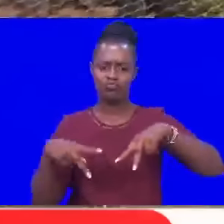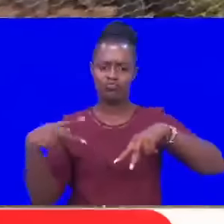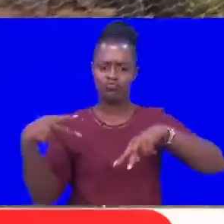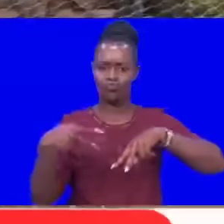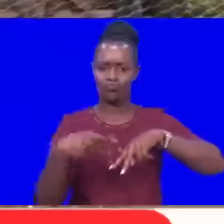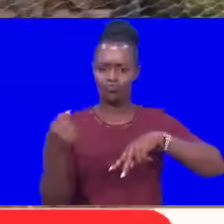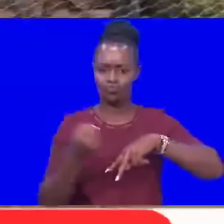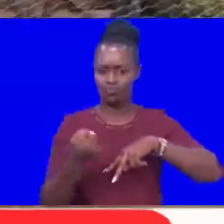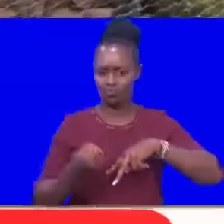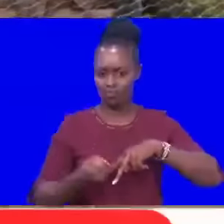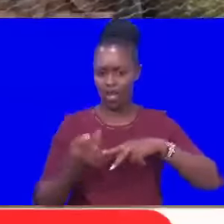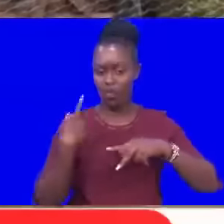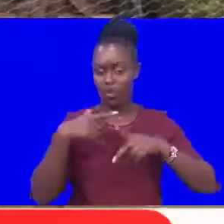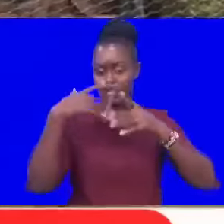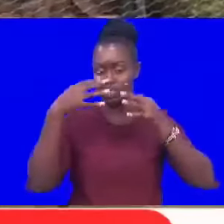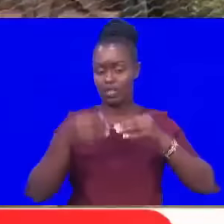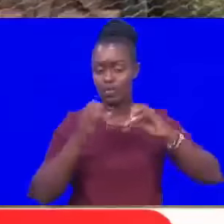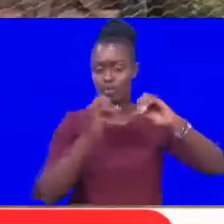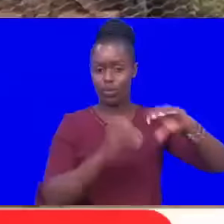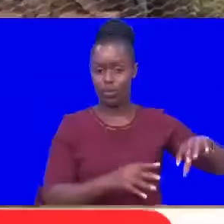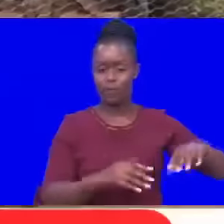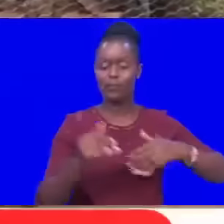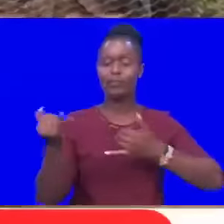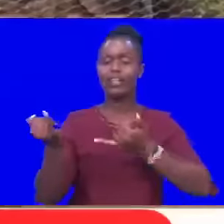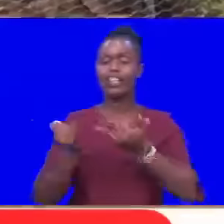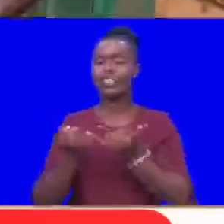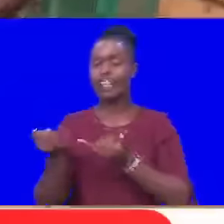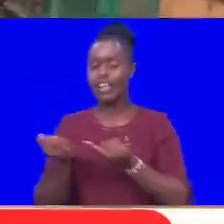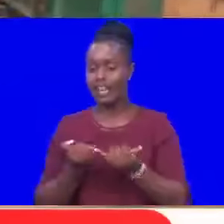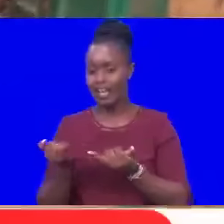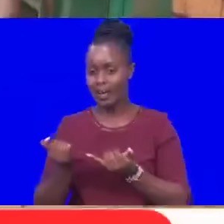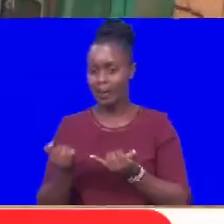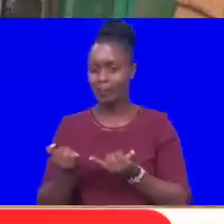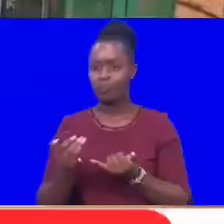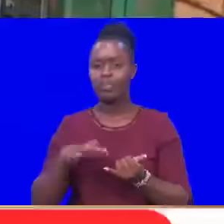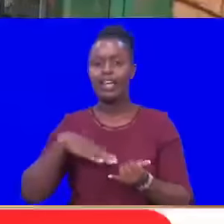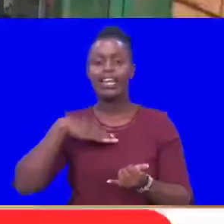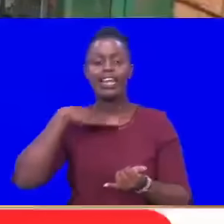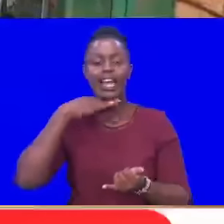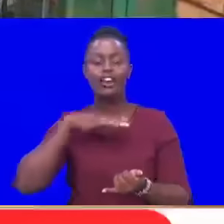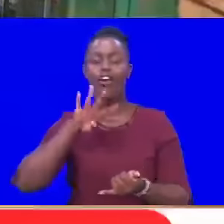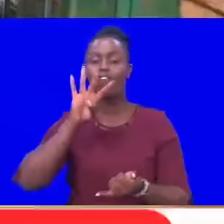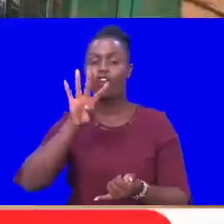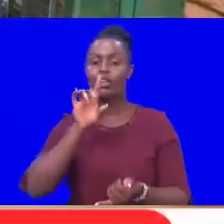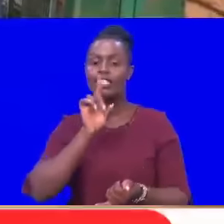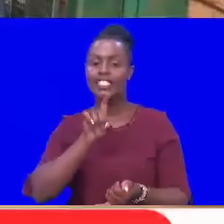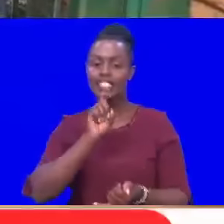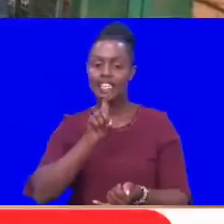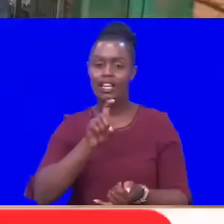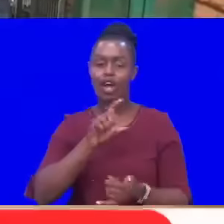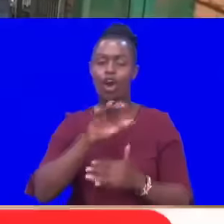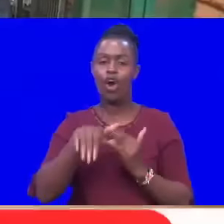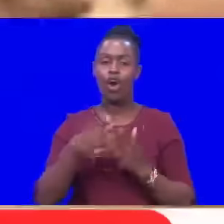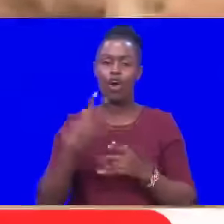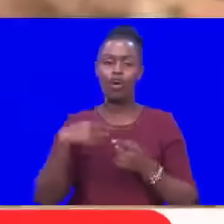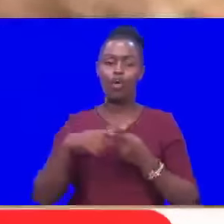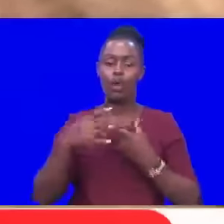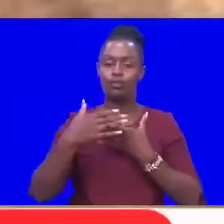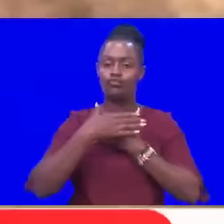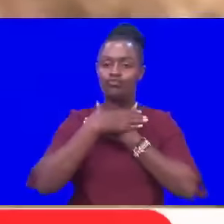tuende tutupe. The following day, Saturday, sirikuwa nne, sirikuwa simenyongwa